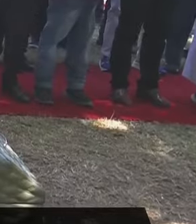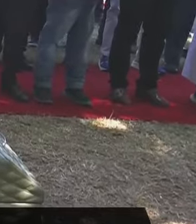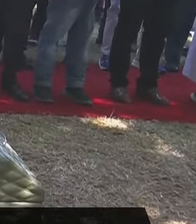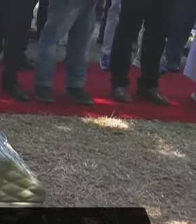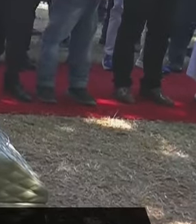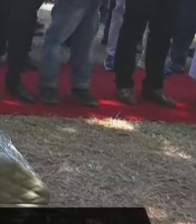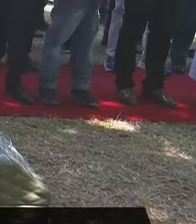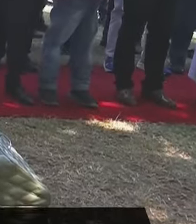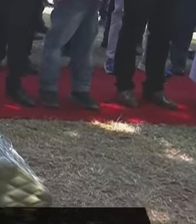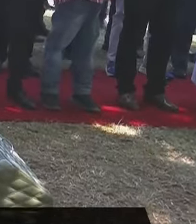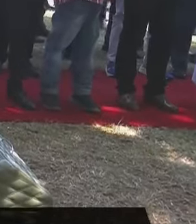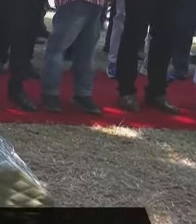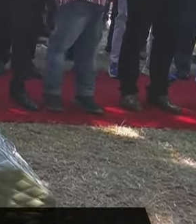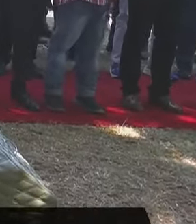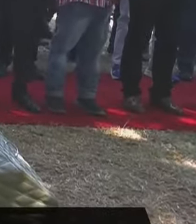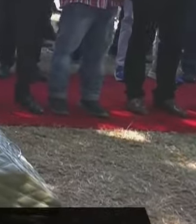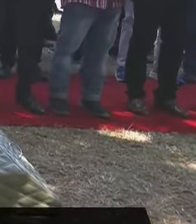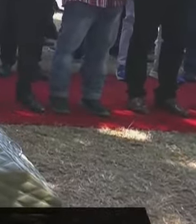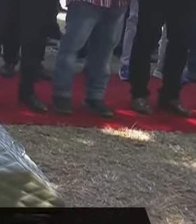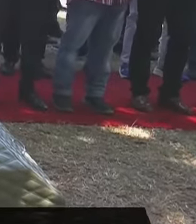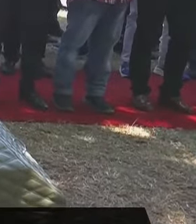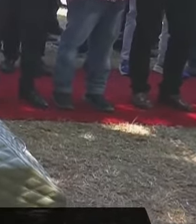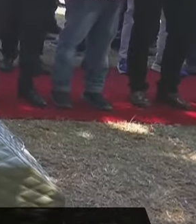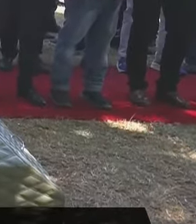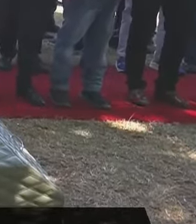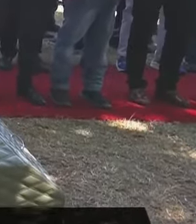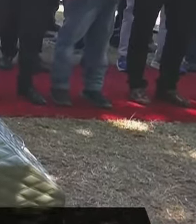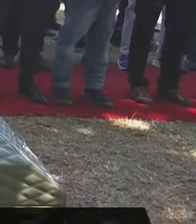One step back, we'll all get a better frame off the cotton and the